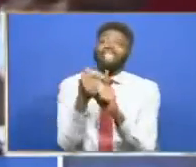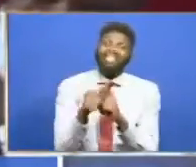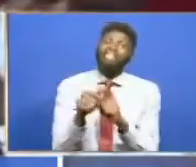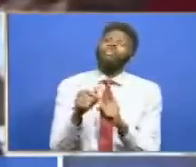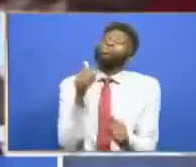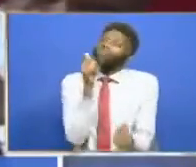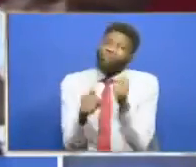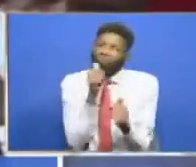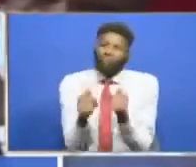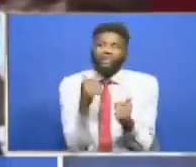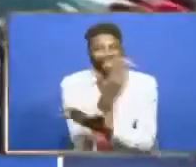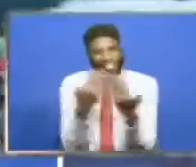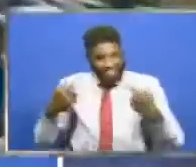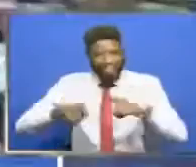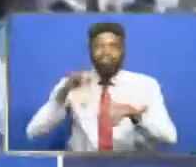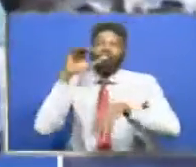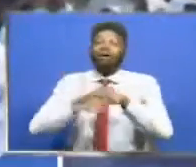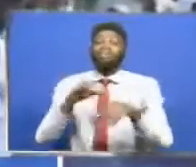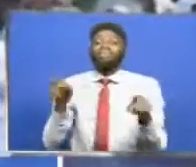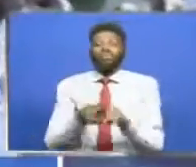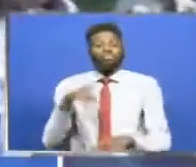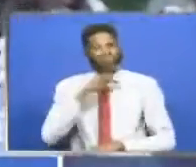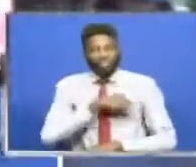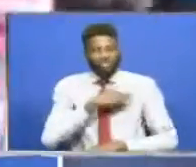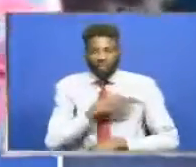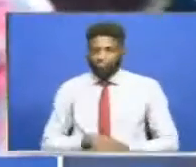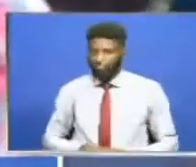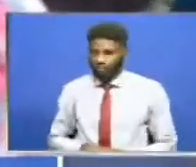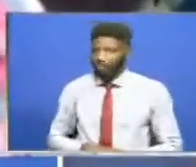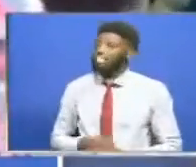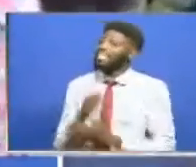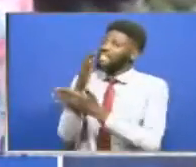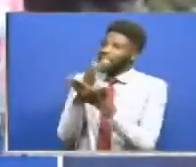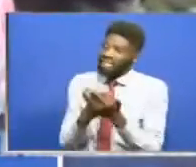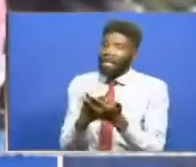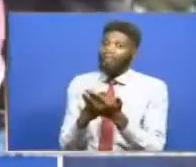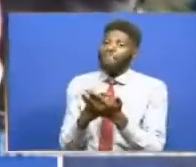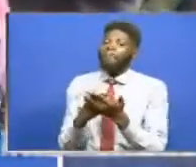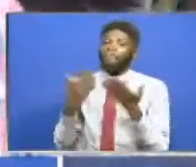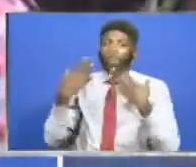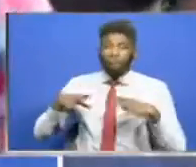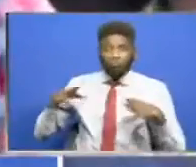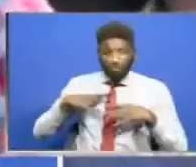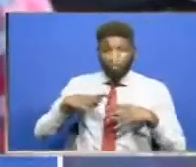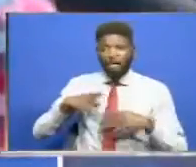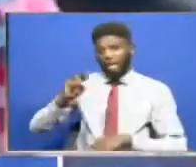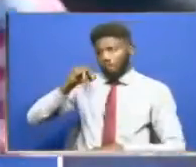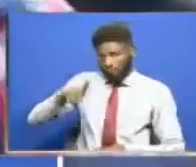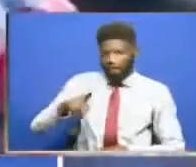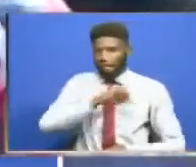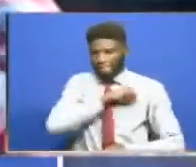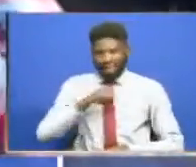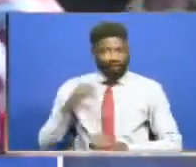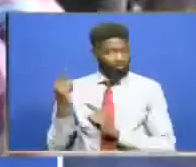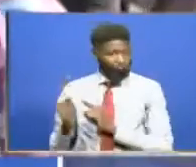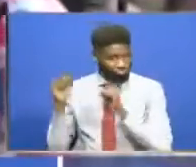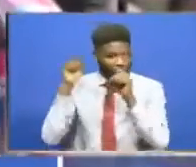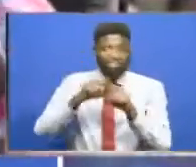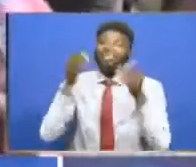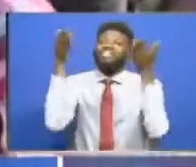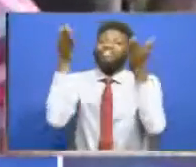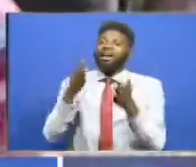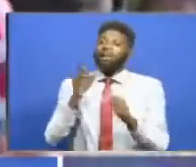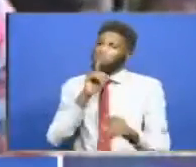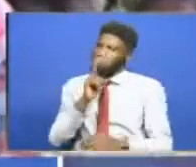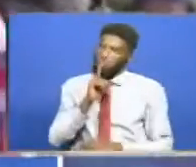aswa atapata kama faida. Kuna watu wajube wameenda leo kule Rift Valley Lodge ati wanaenda kutetea maneno ya